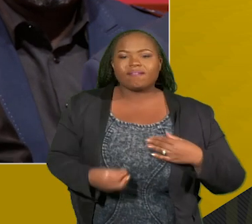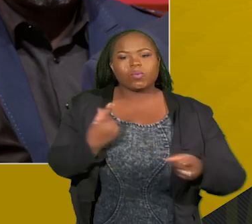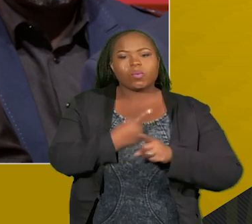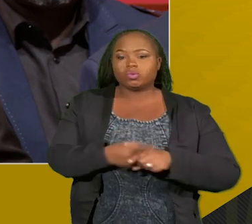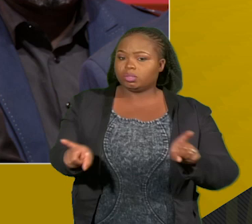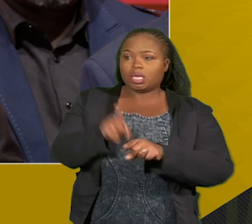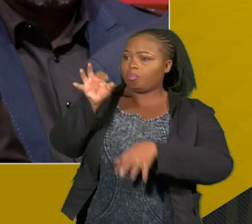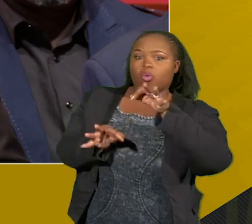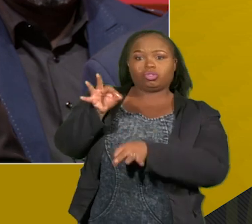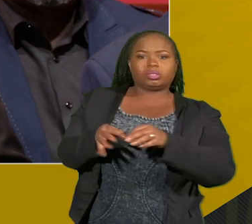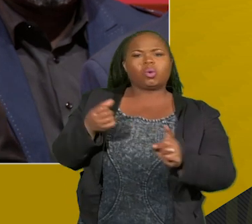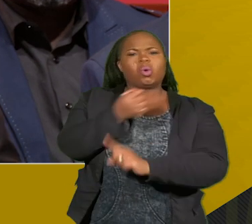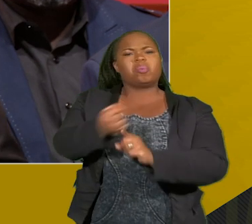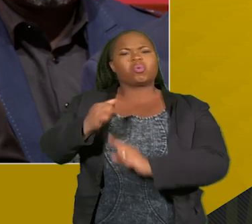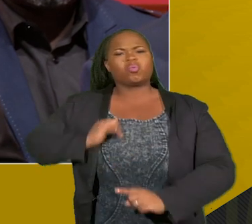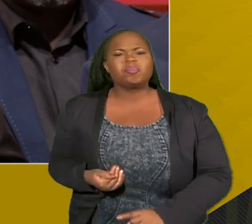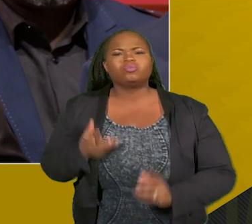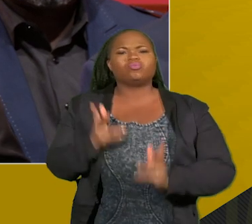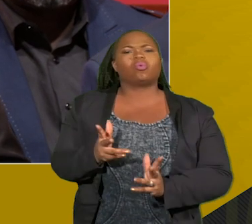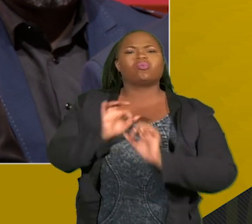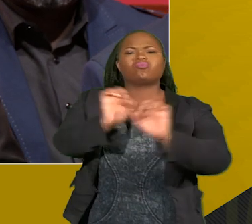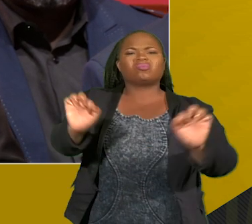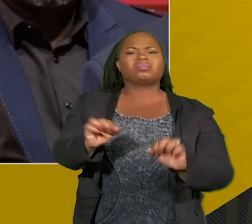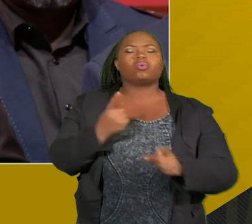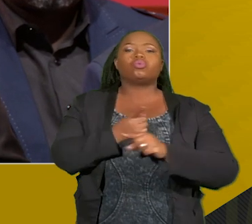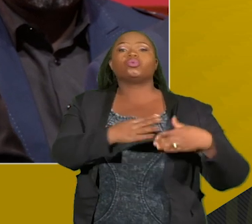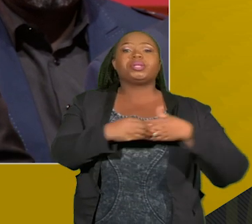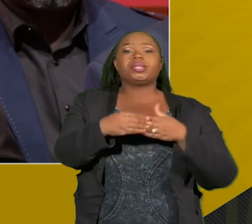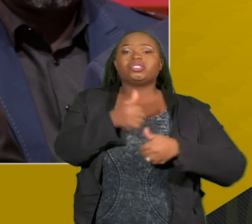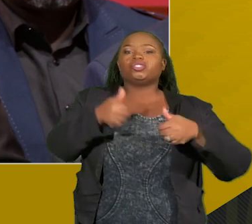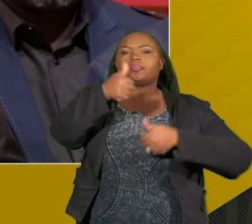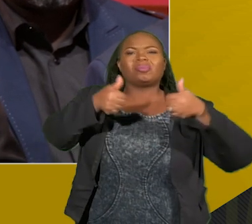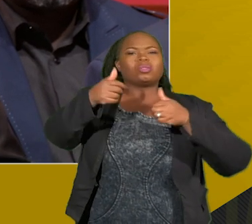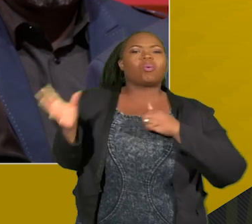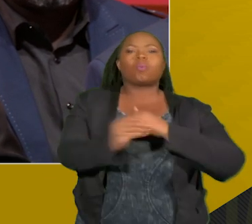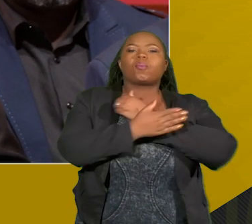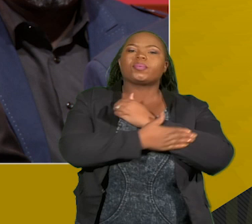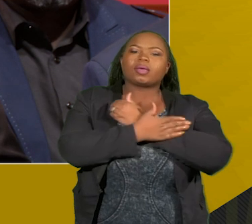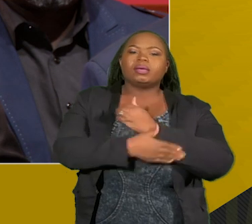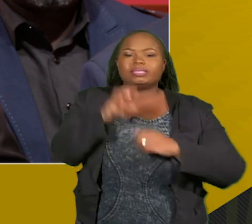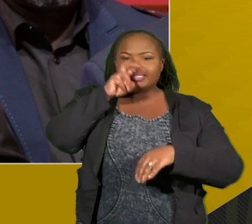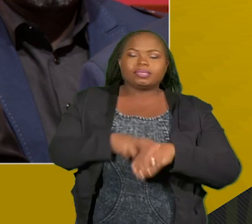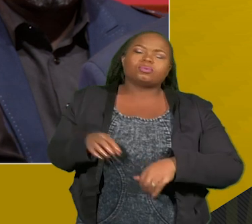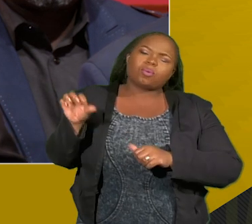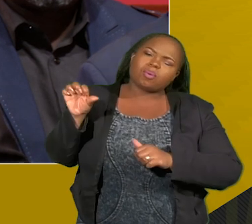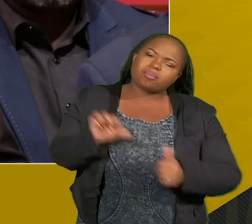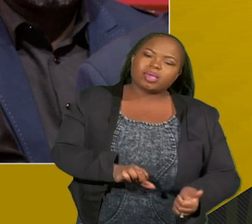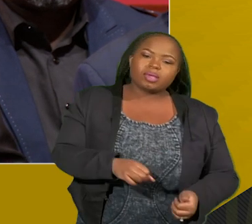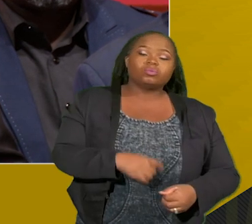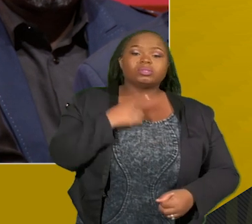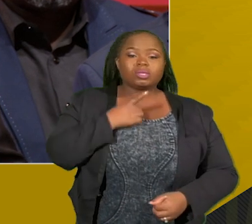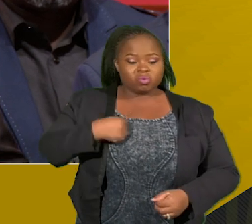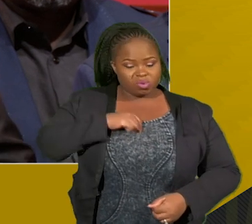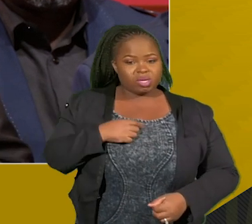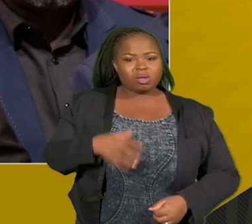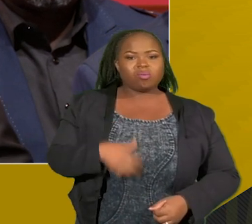even our politicians are beating their wives, are beating women, the leadership. So the whole country needs to go back and say, we are an